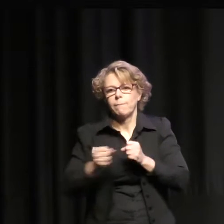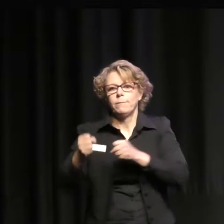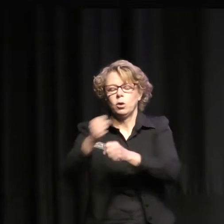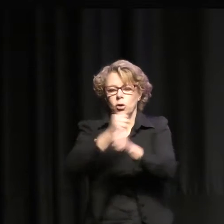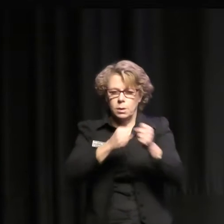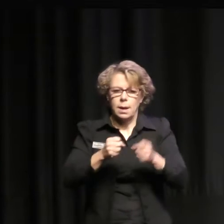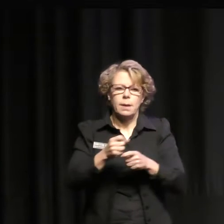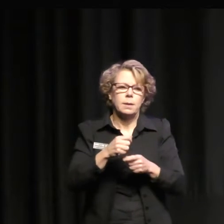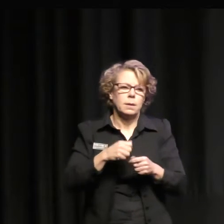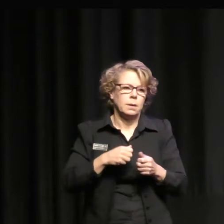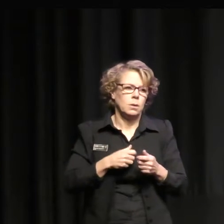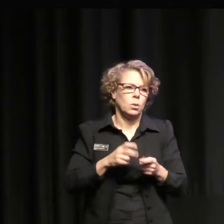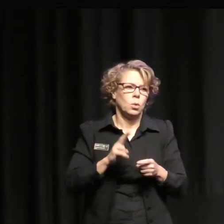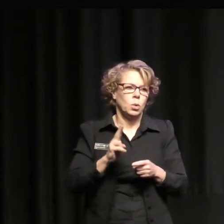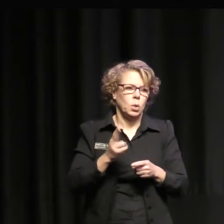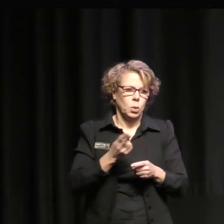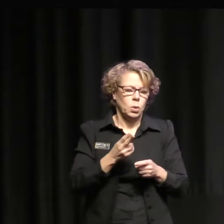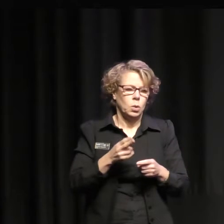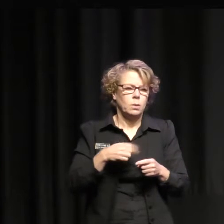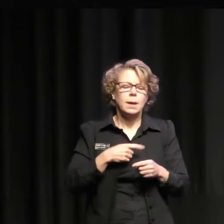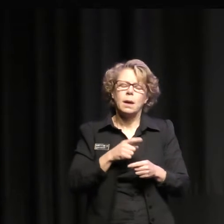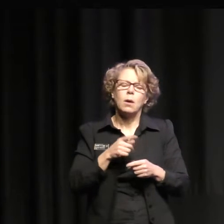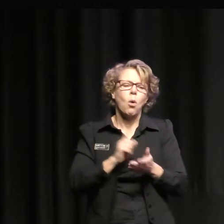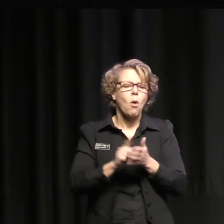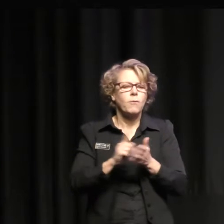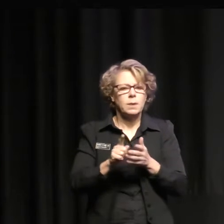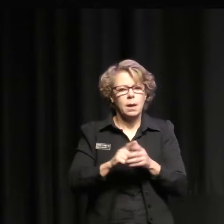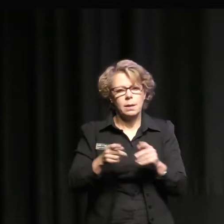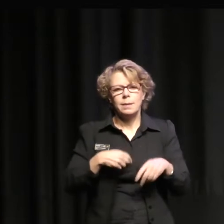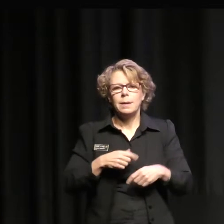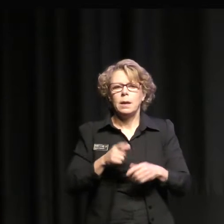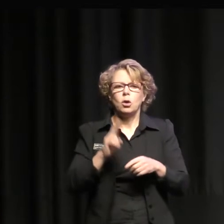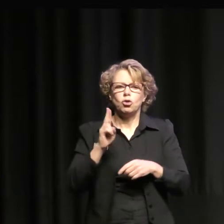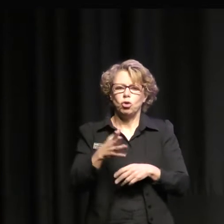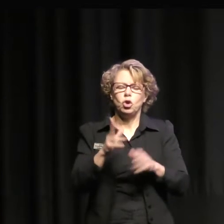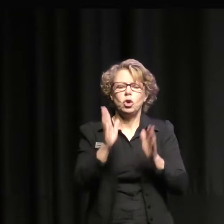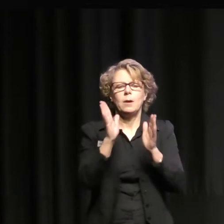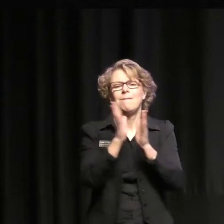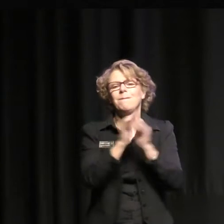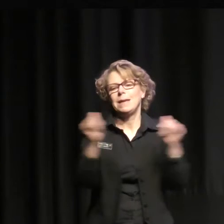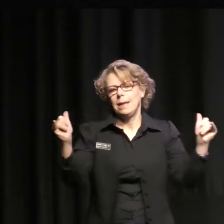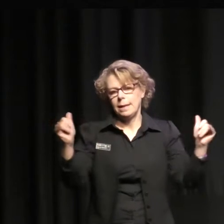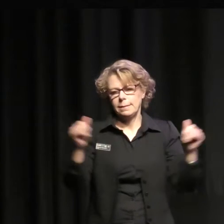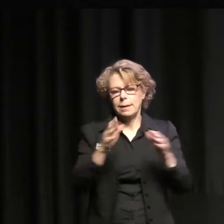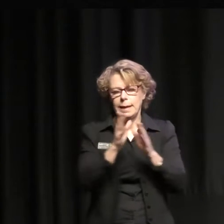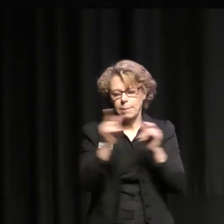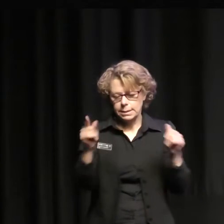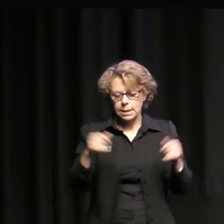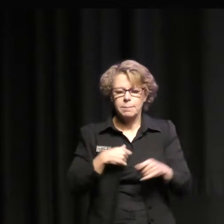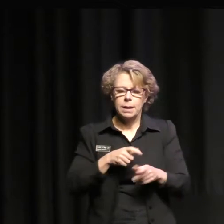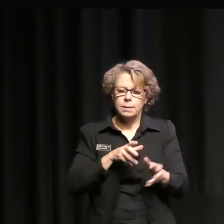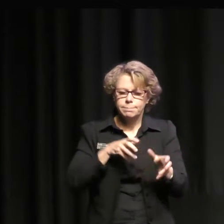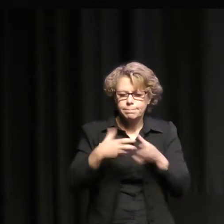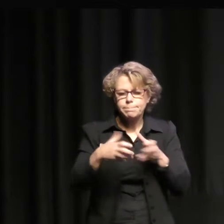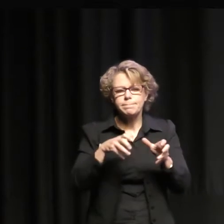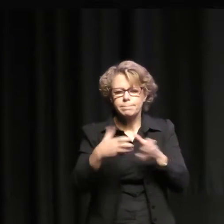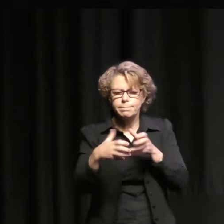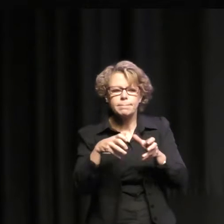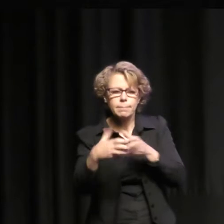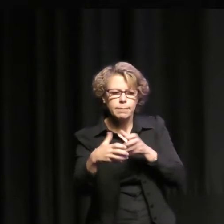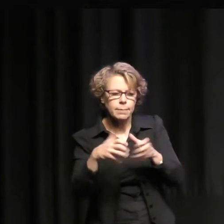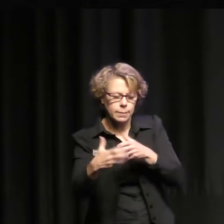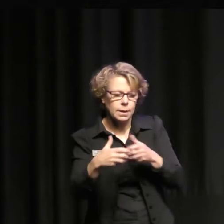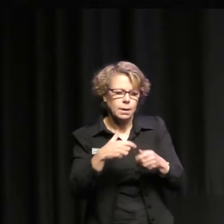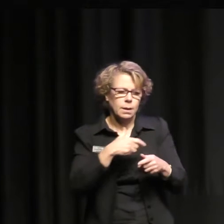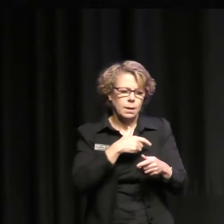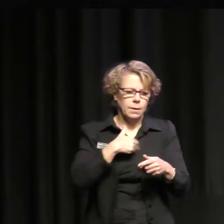dominated in the first phase by neoliberalism, or what we now call neoliberalism, the commodification of everything that can be